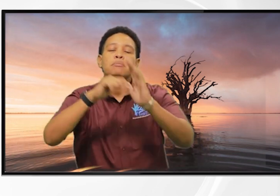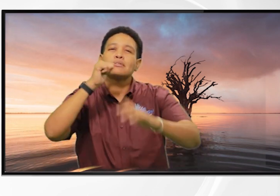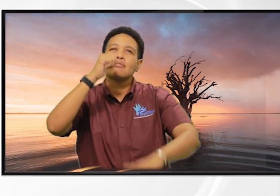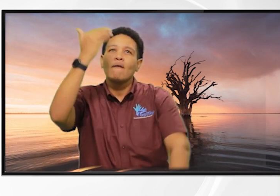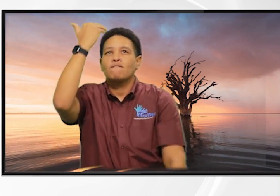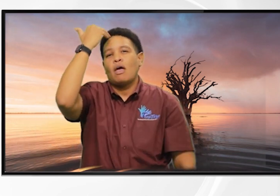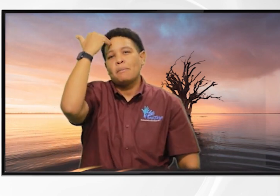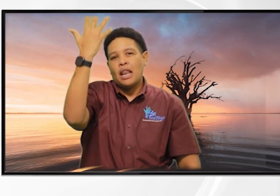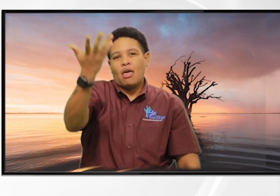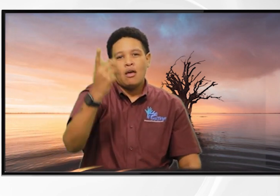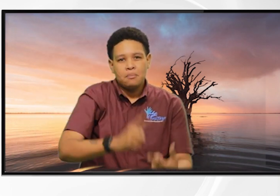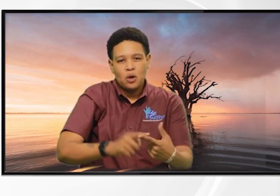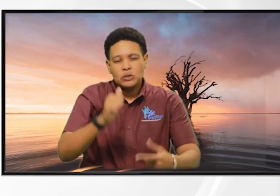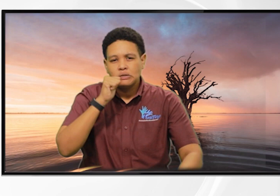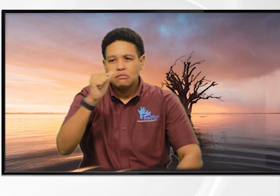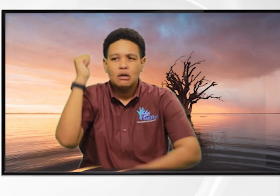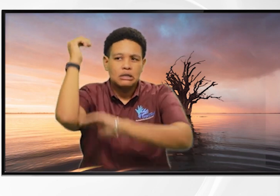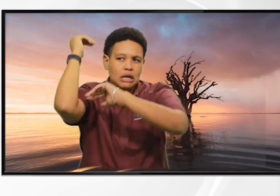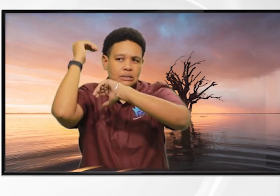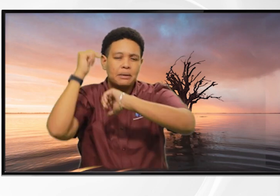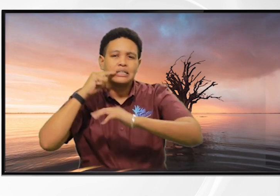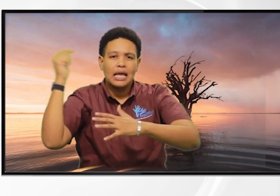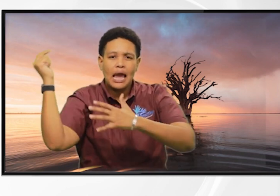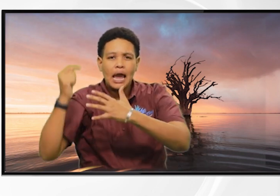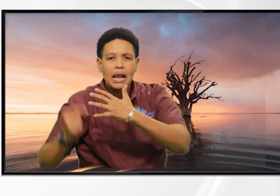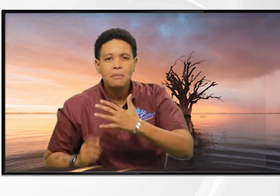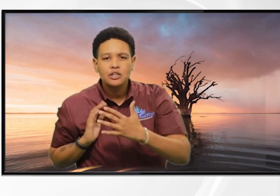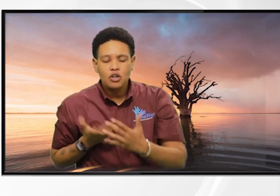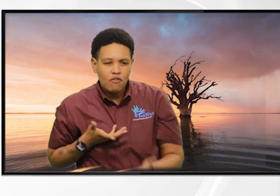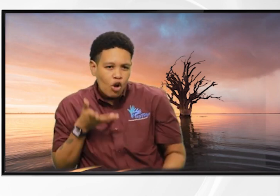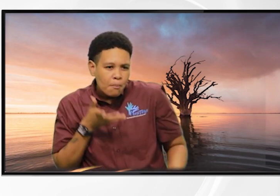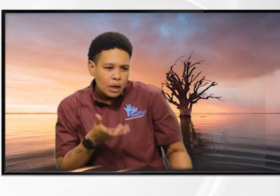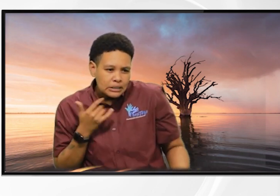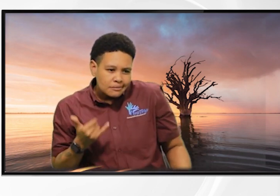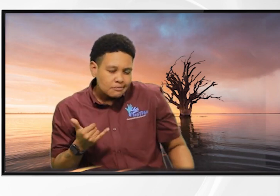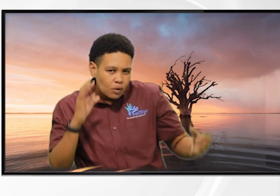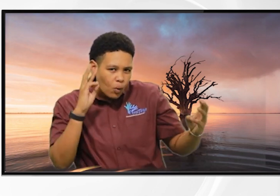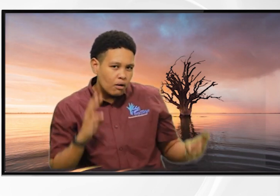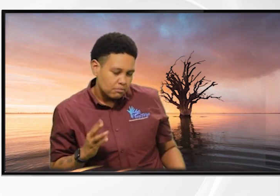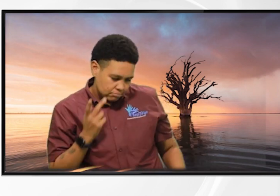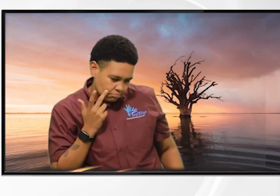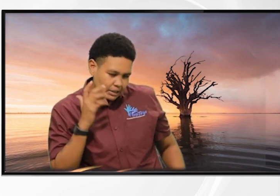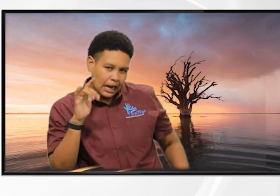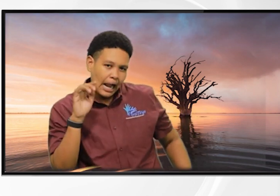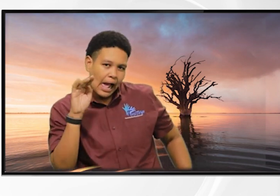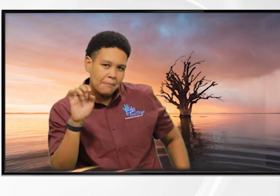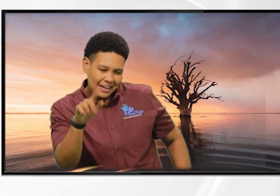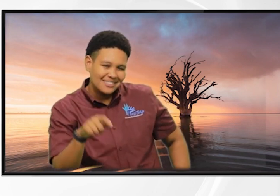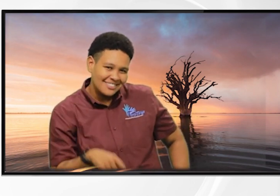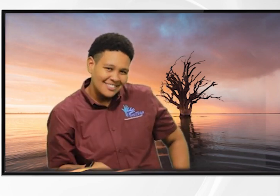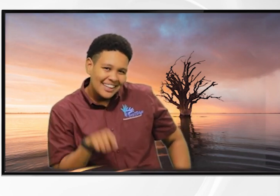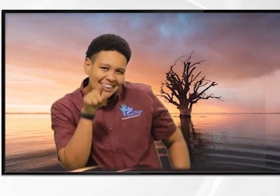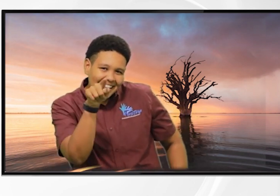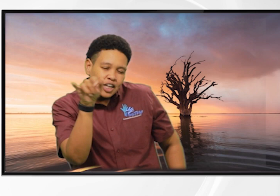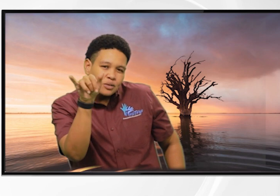unfamiliar and unexpected elements of our present-day climate. They too need to be accounted